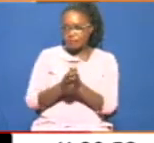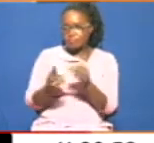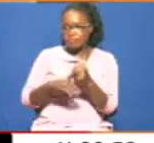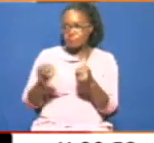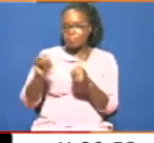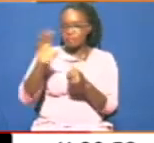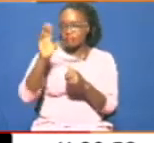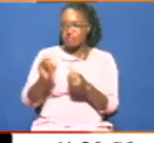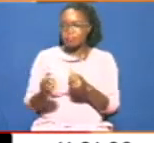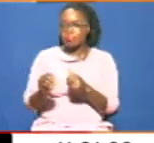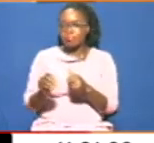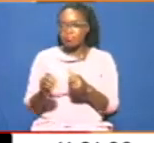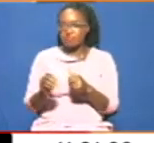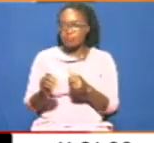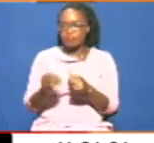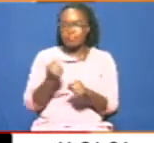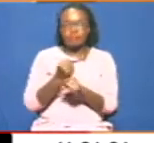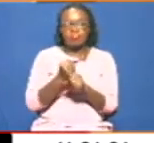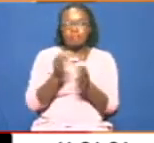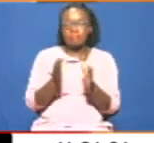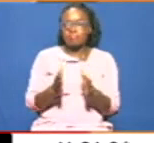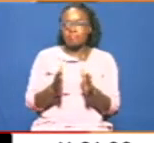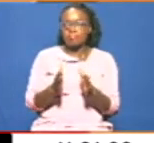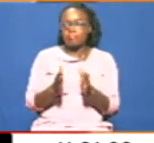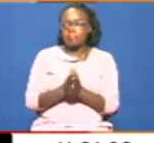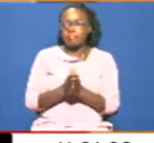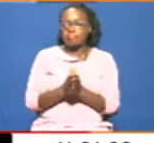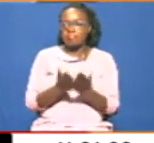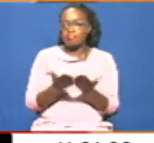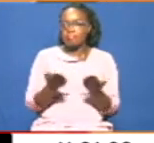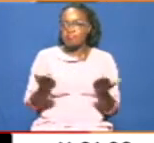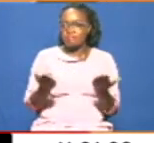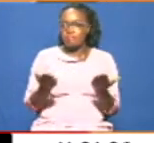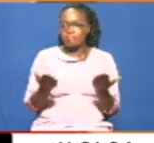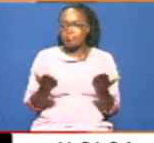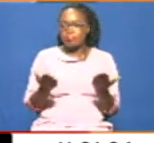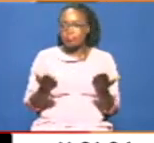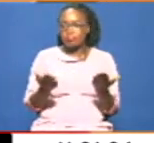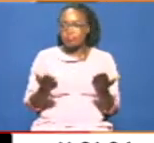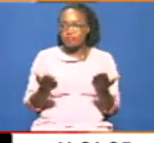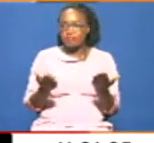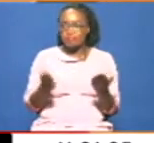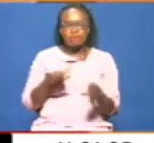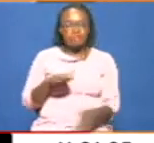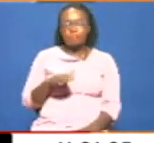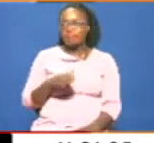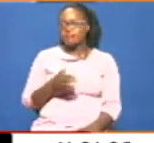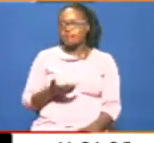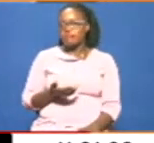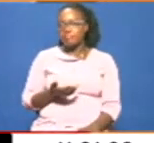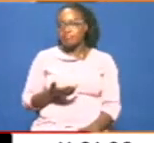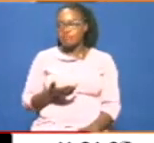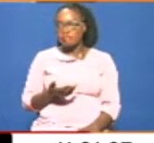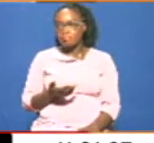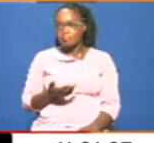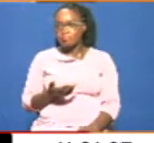our workforce on the floor of that factory are women. When you come to the office